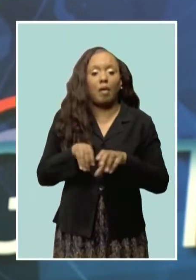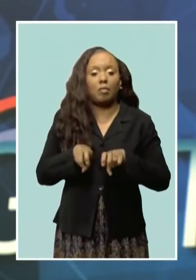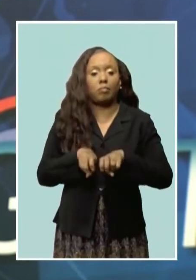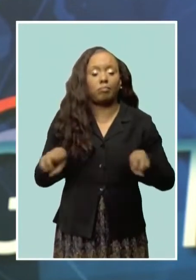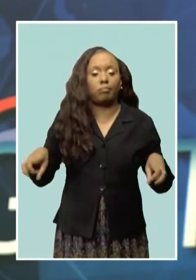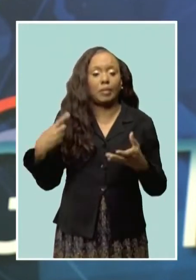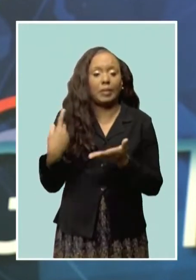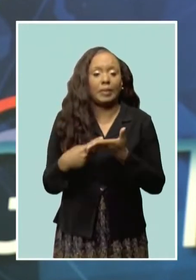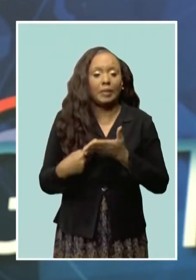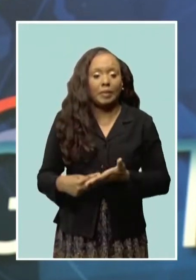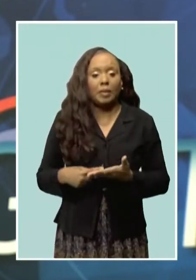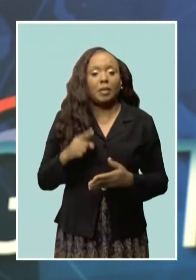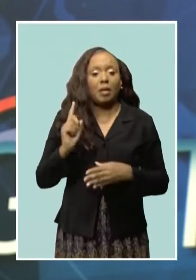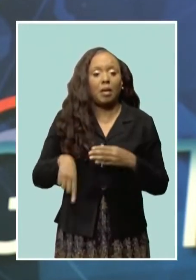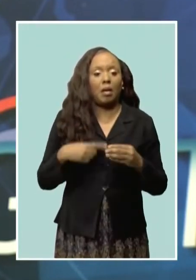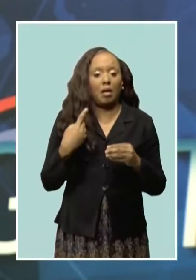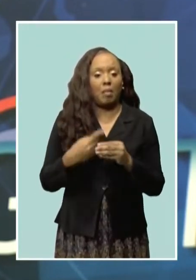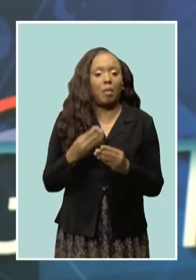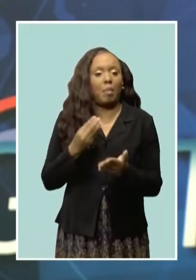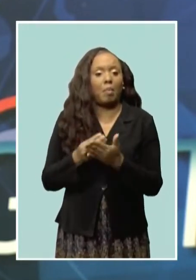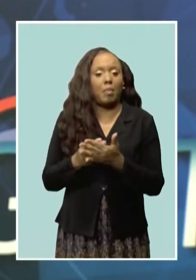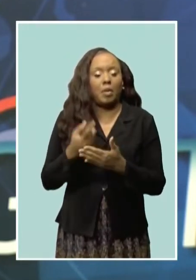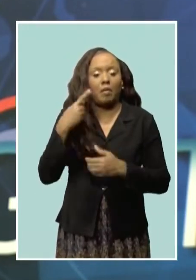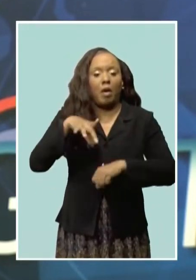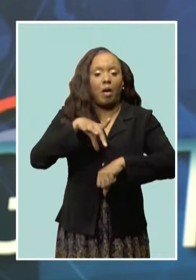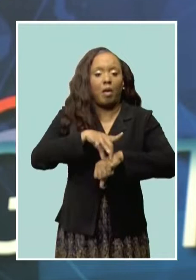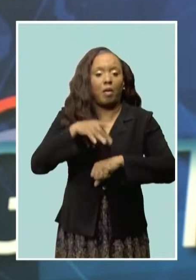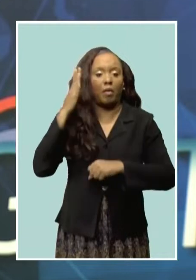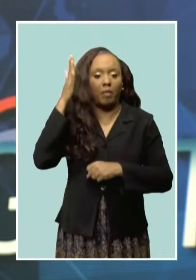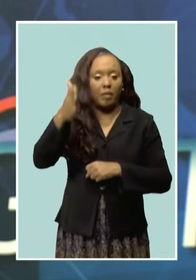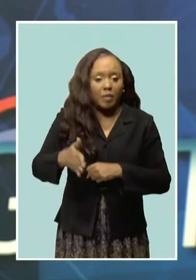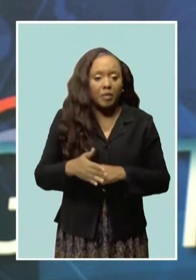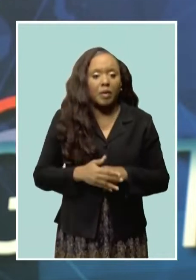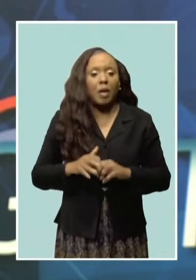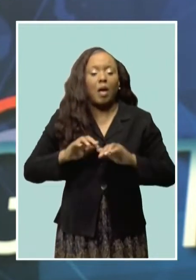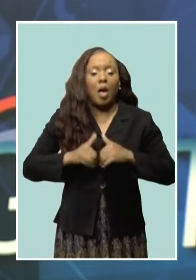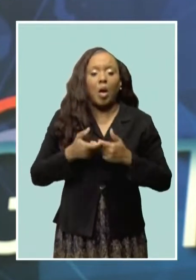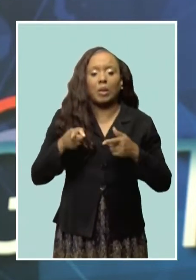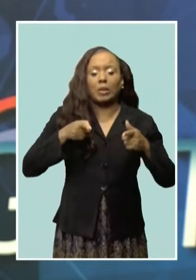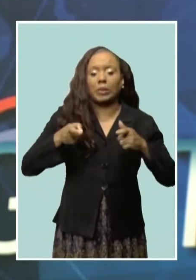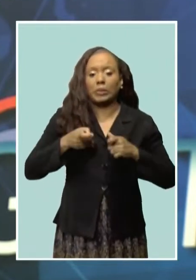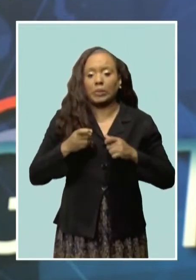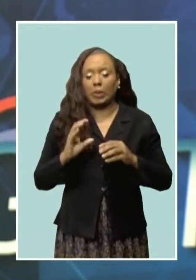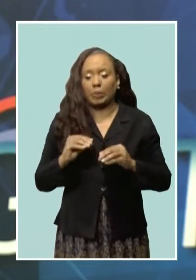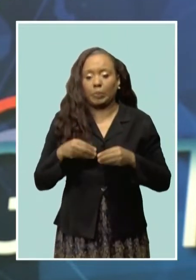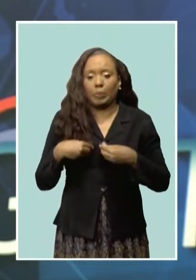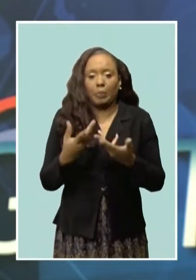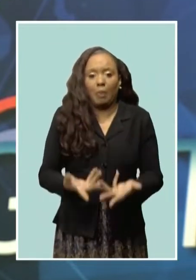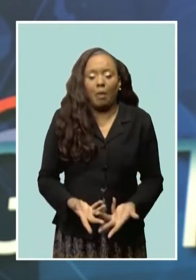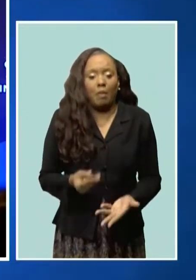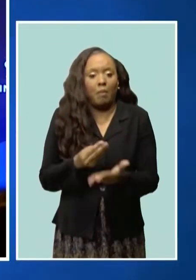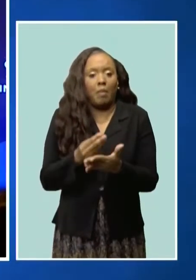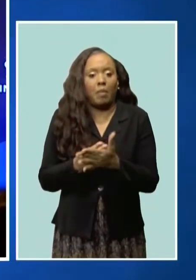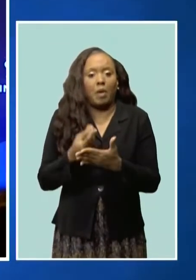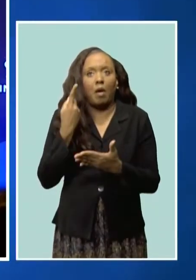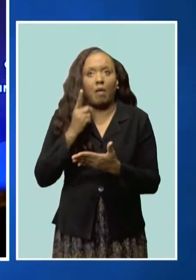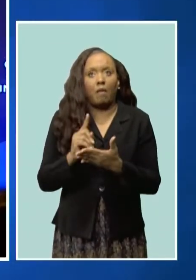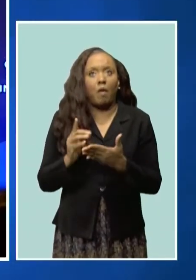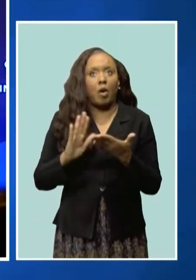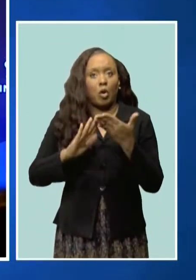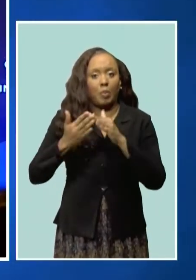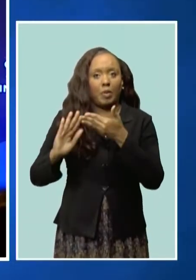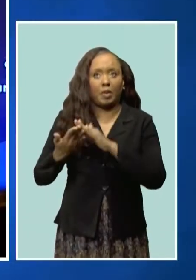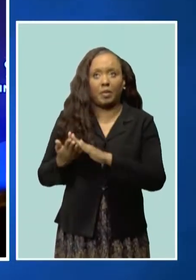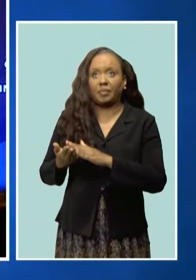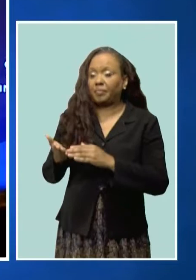on funding Earth's future, how to scale finance in frontline communities. Loss and damage